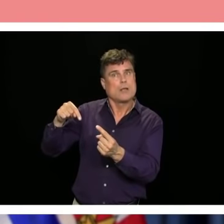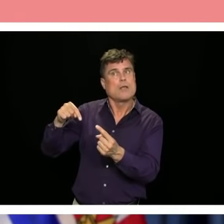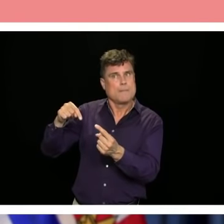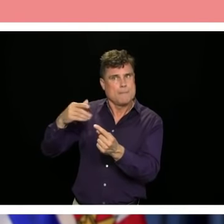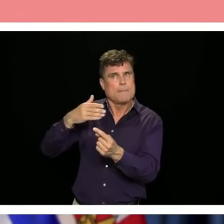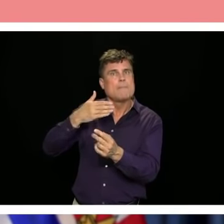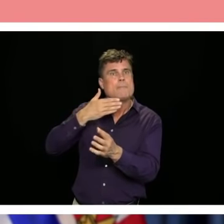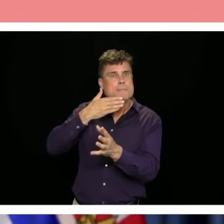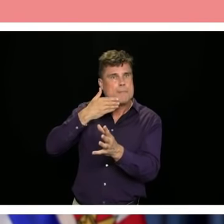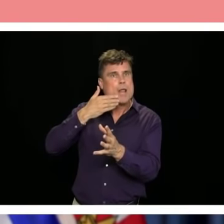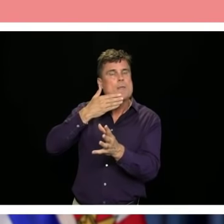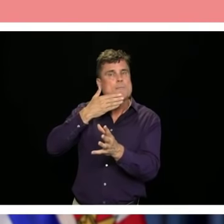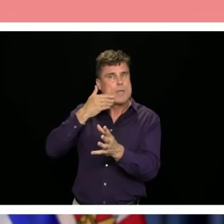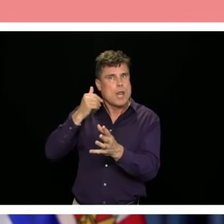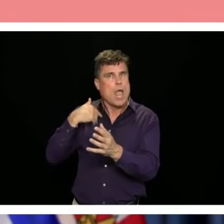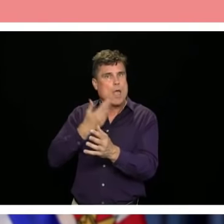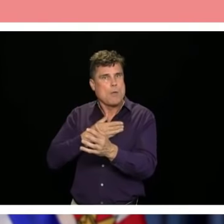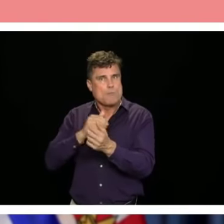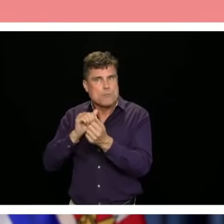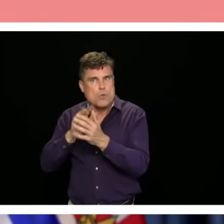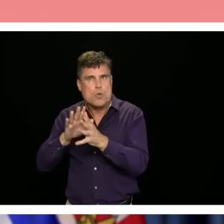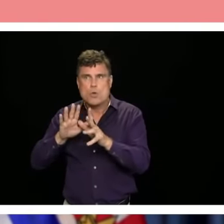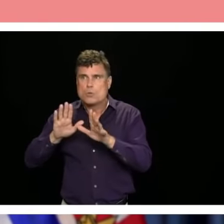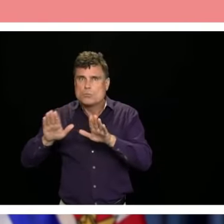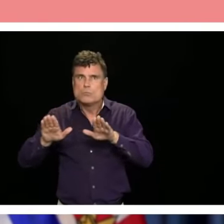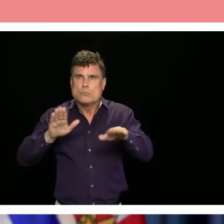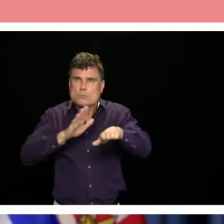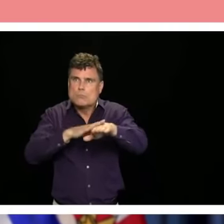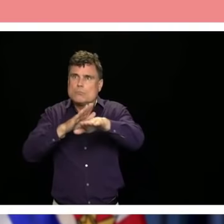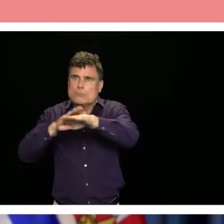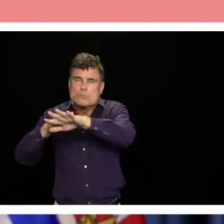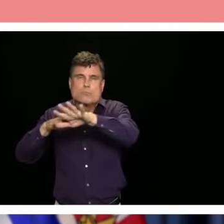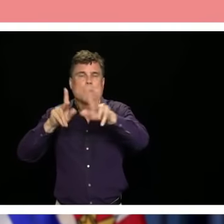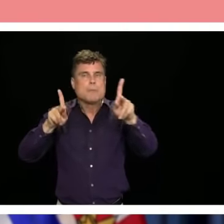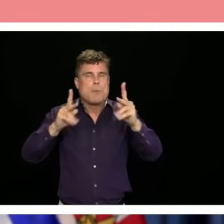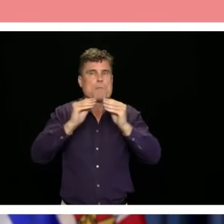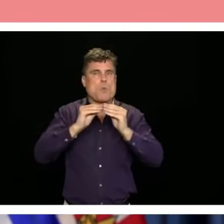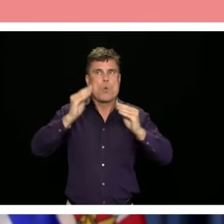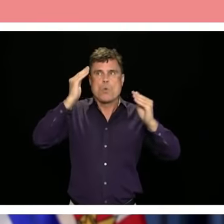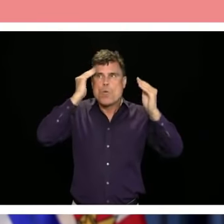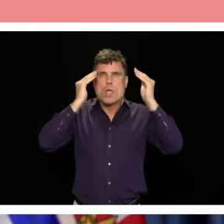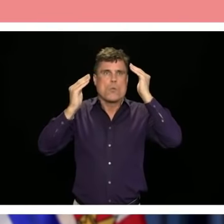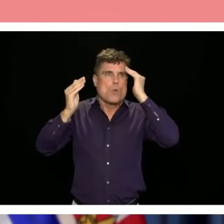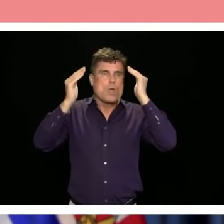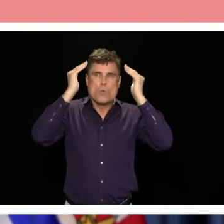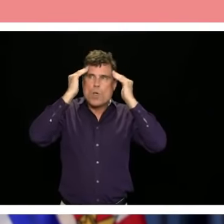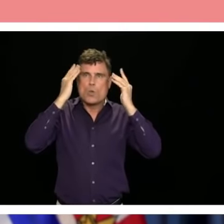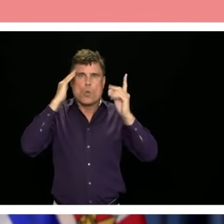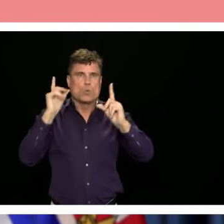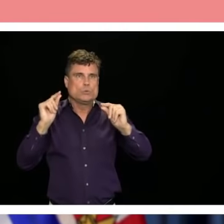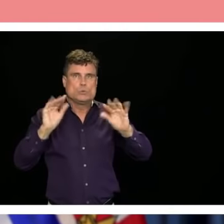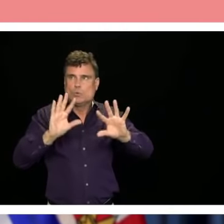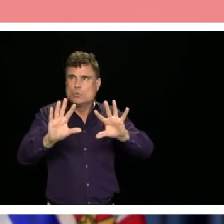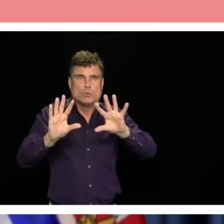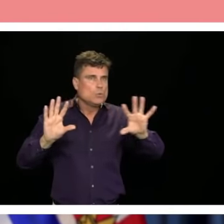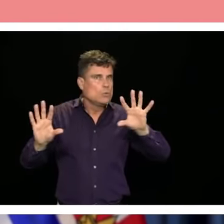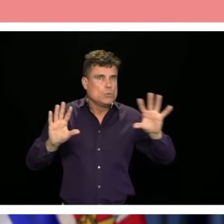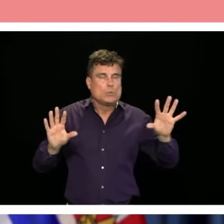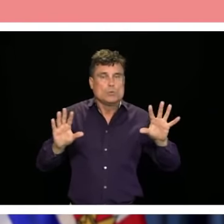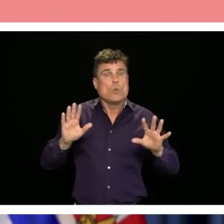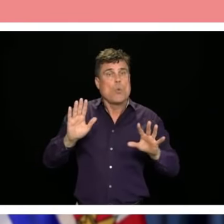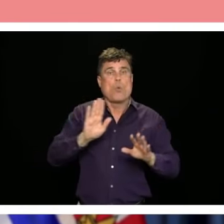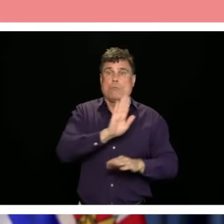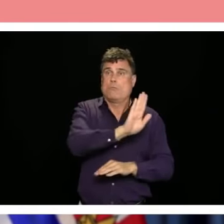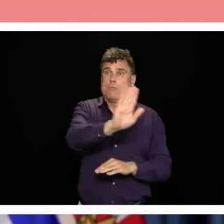BC. Secondly, I think you see throughout these slides and throughout the results, from the discussion of contact tracing to